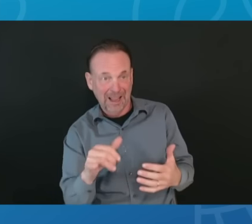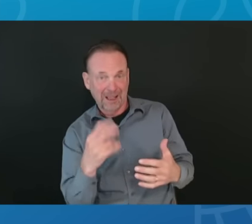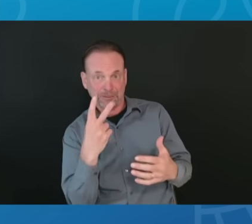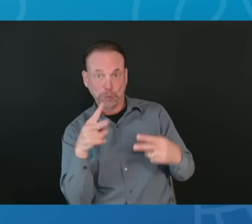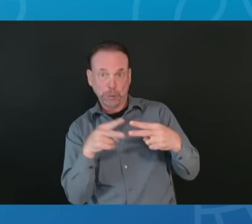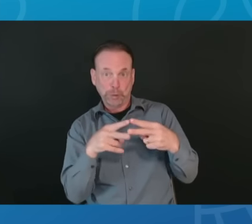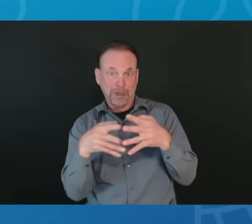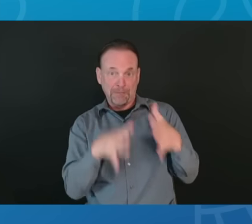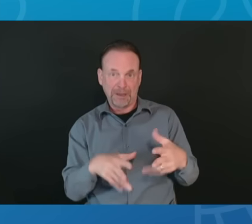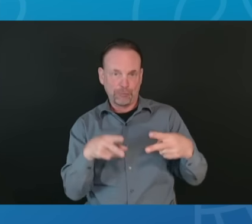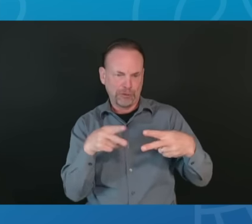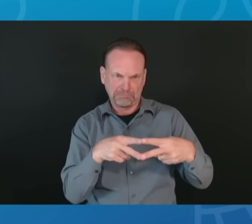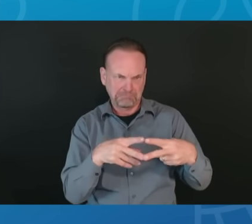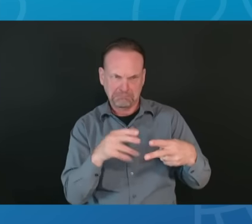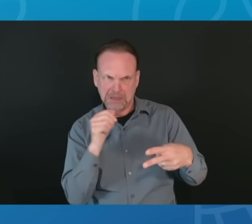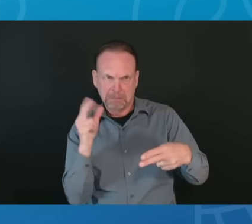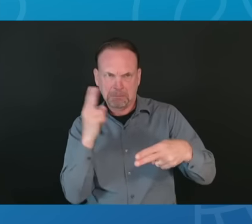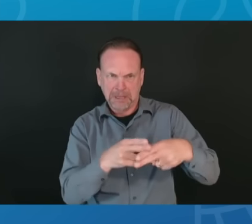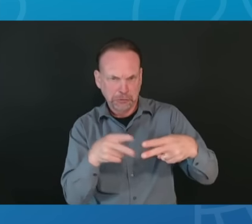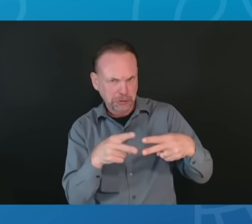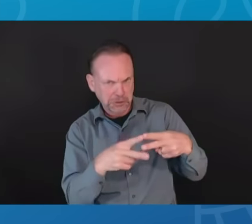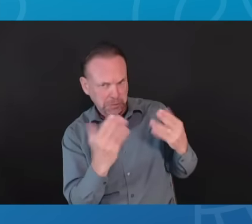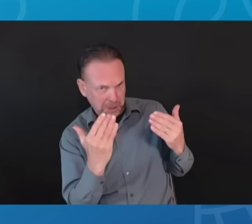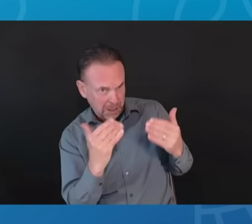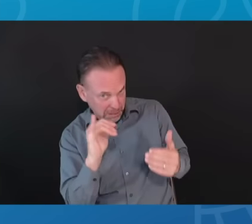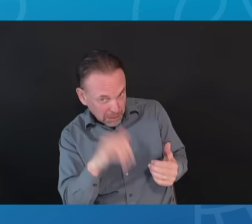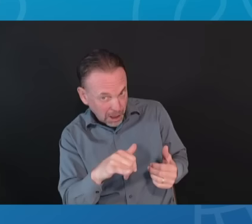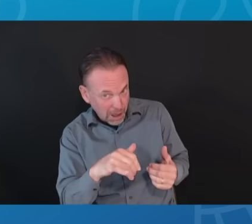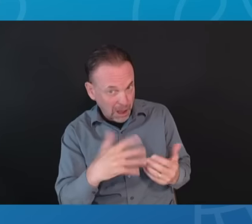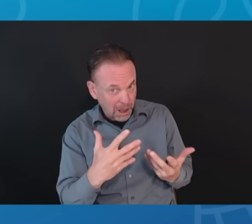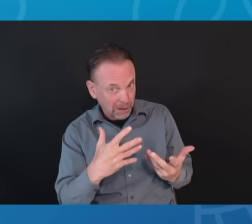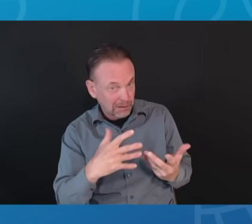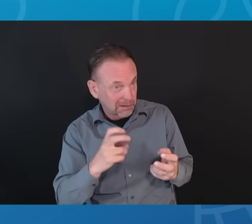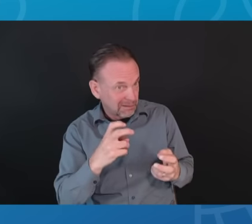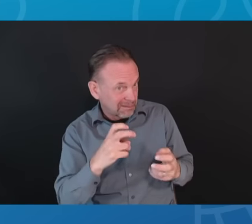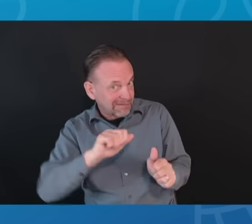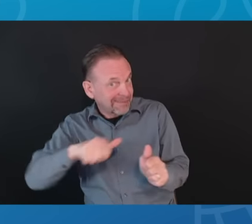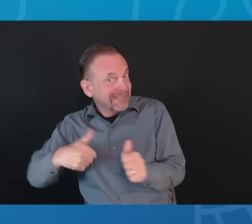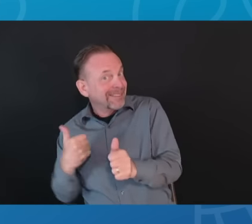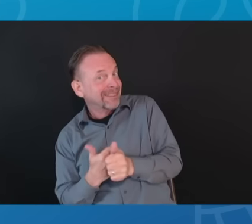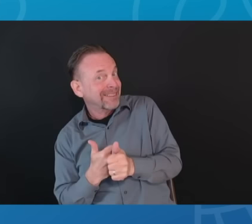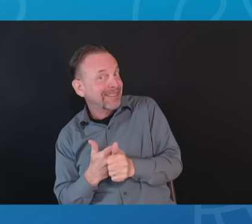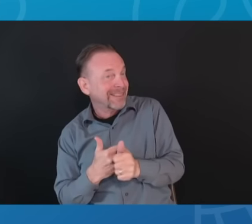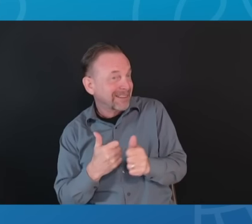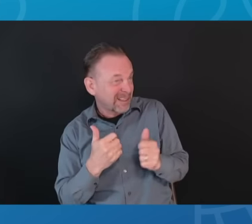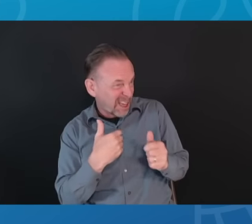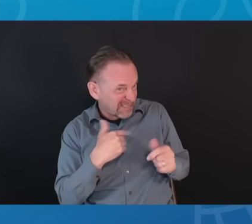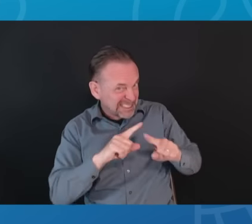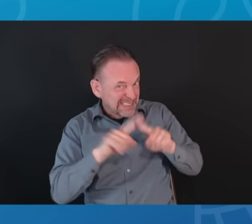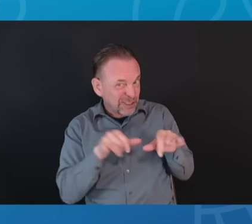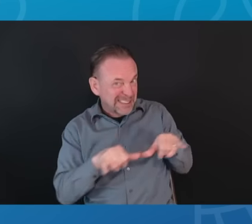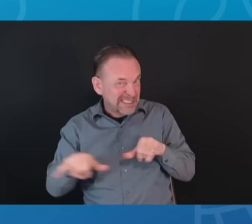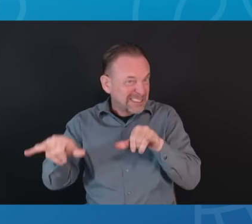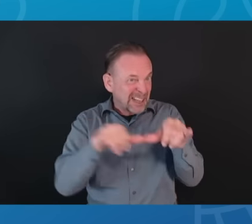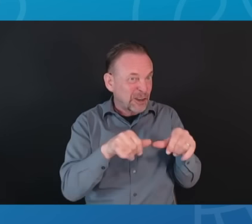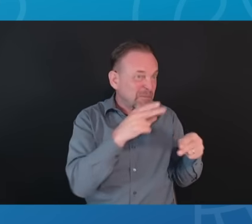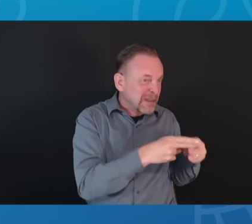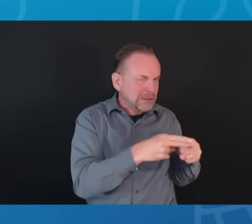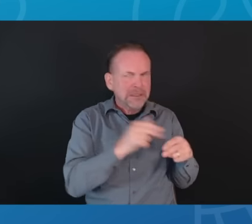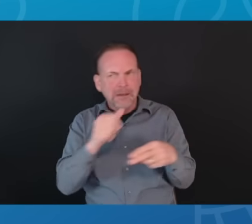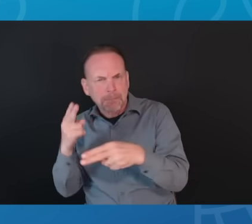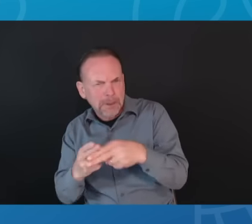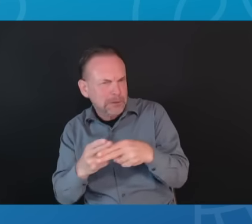that indicate standard for Americans based on who killed them? Absolutely not. And if you've seen this,